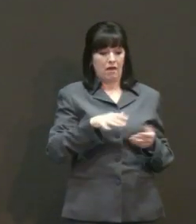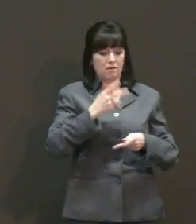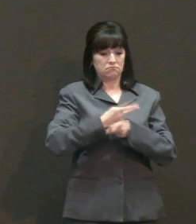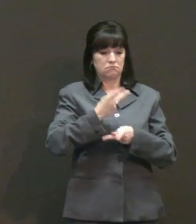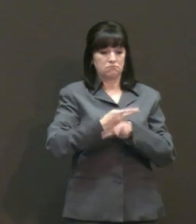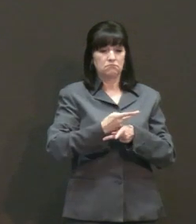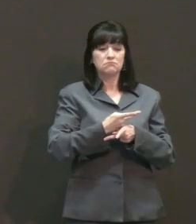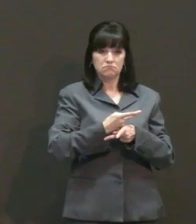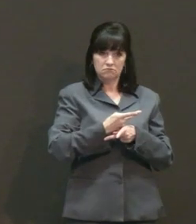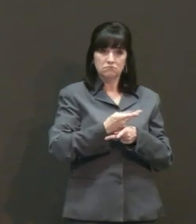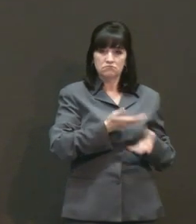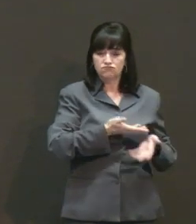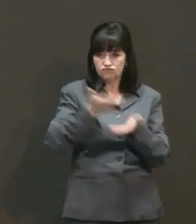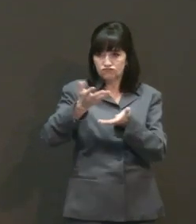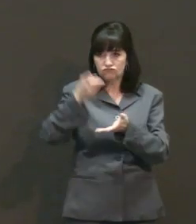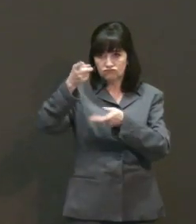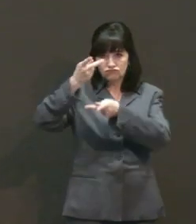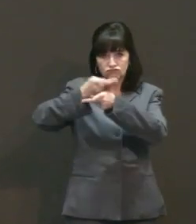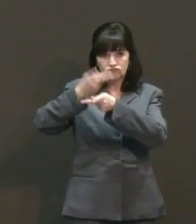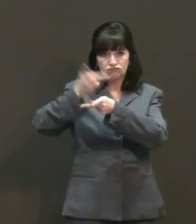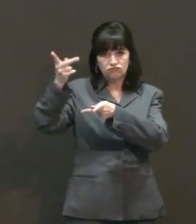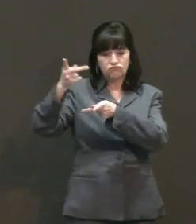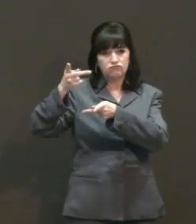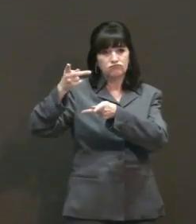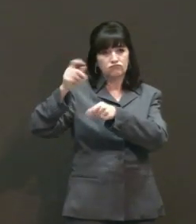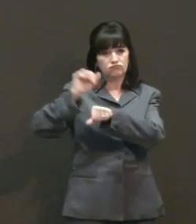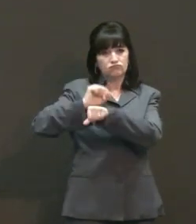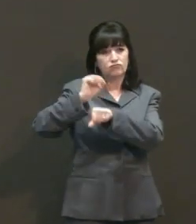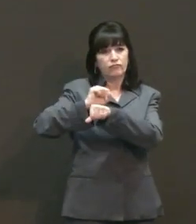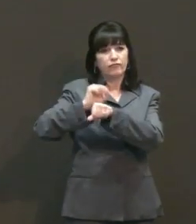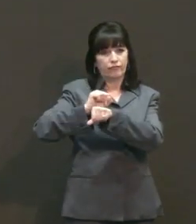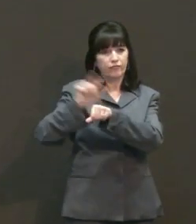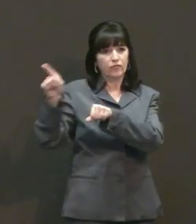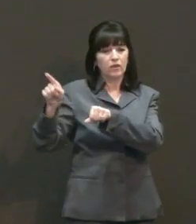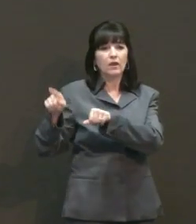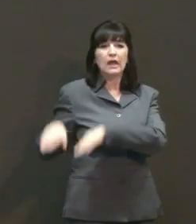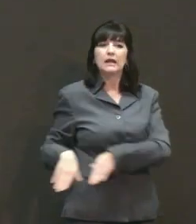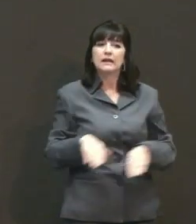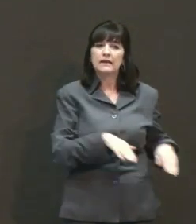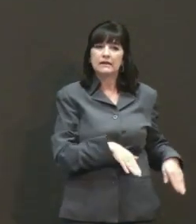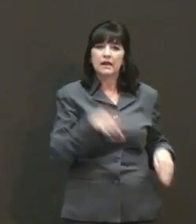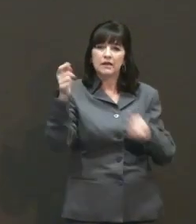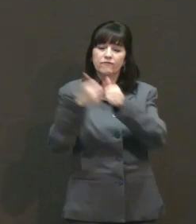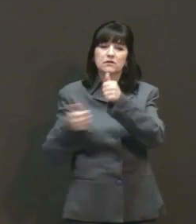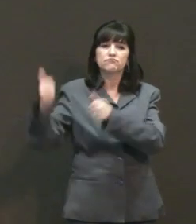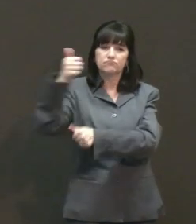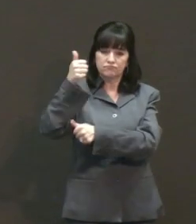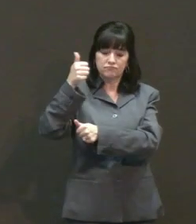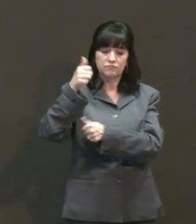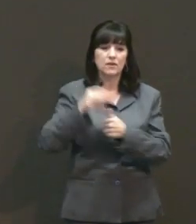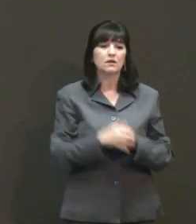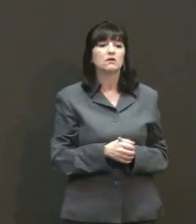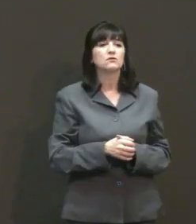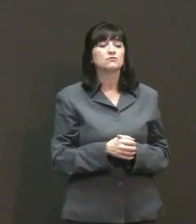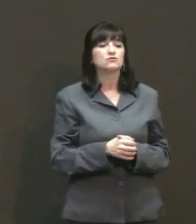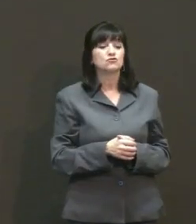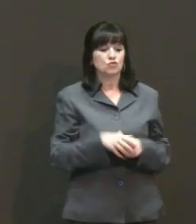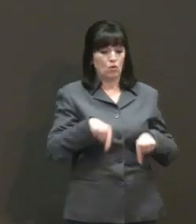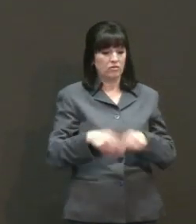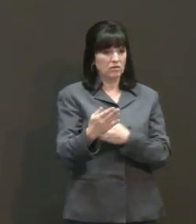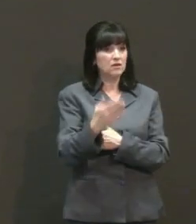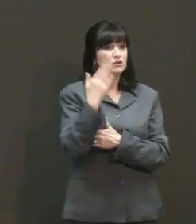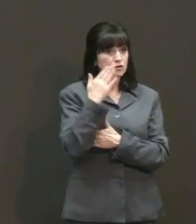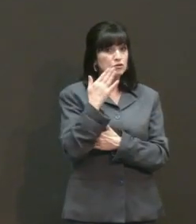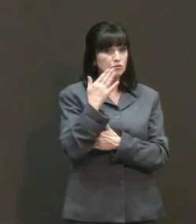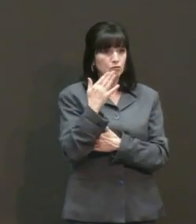directing the supply chains to the areas in the country where they need it the most. In our discussions with the hospitals this morning, that question came up: